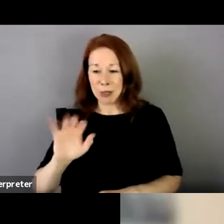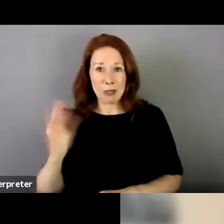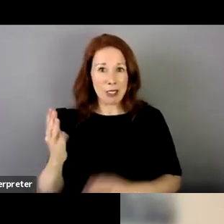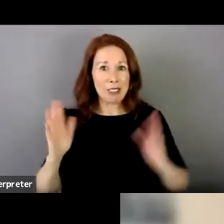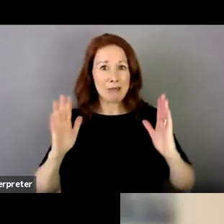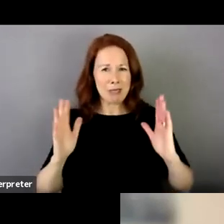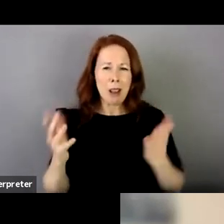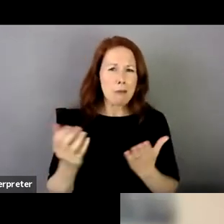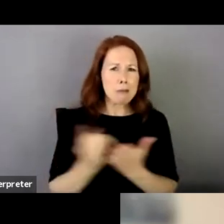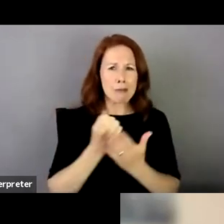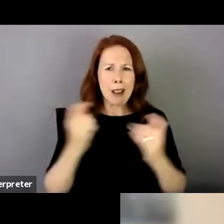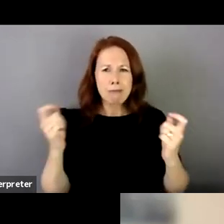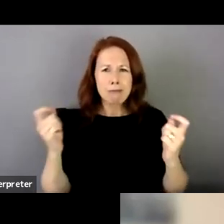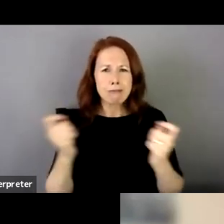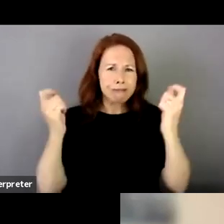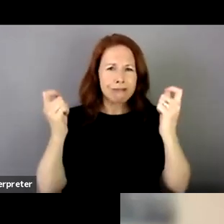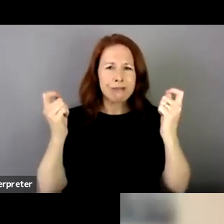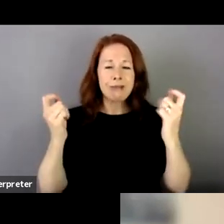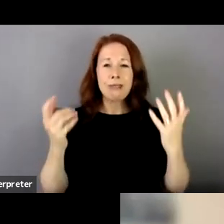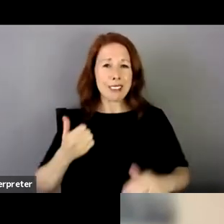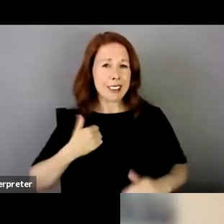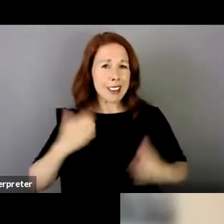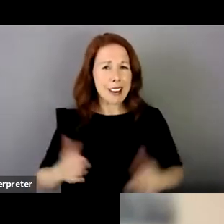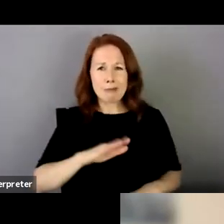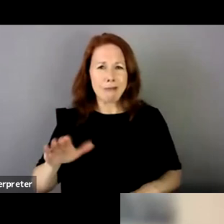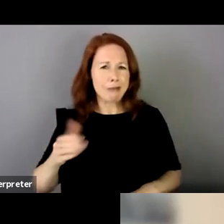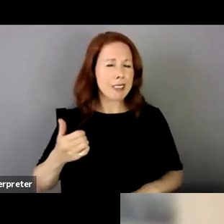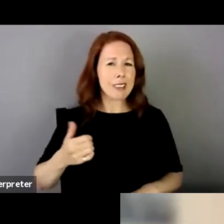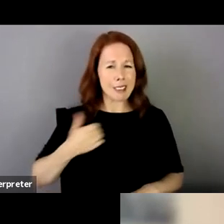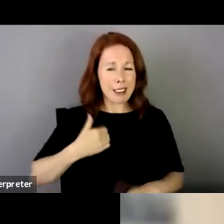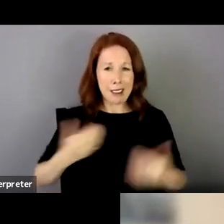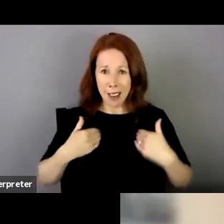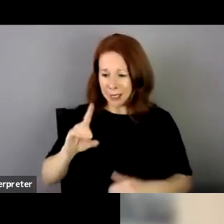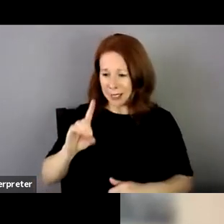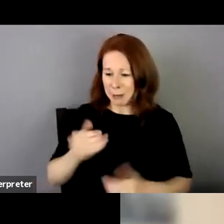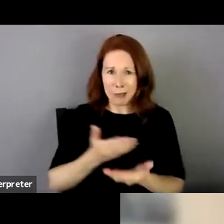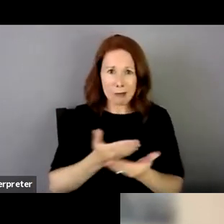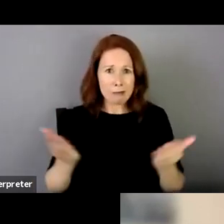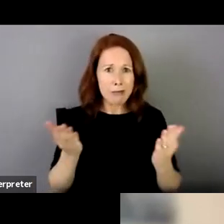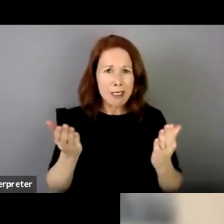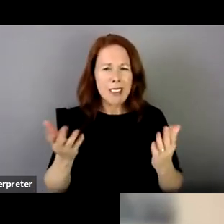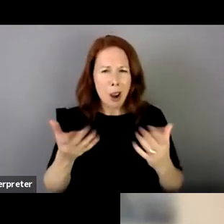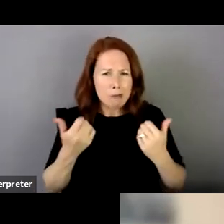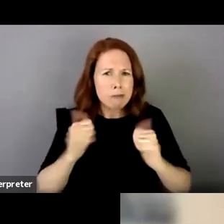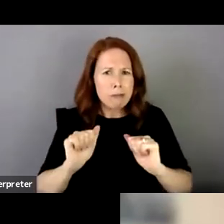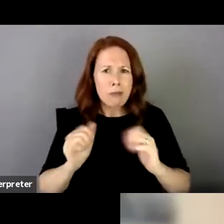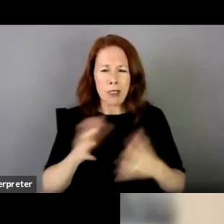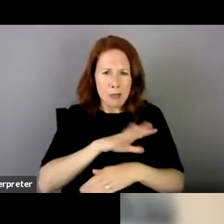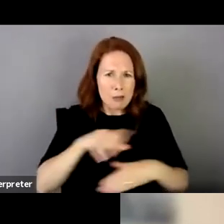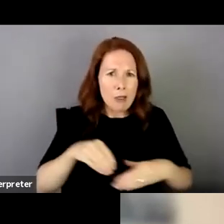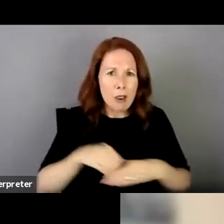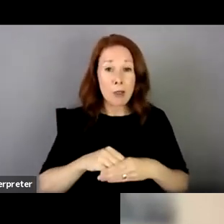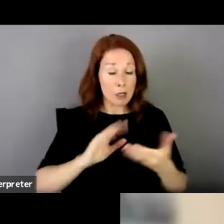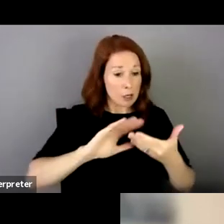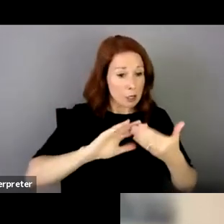opportunity to celebrate the valuable contributions of Canadians with disabilities and to recognize the efforts of individuals, communities,